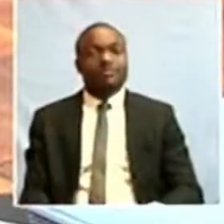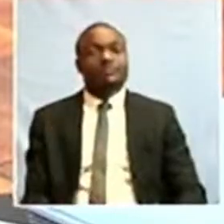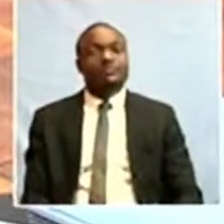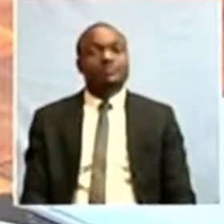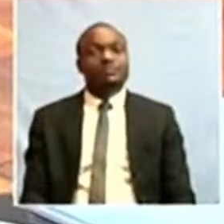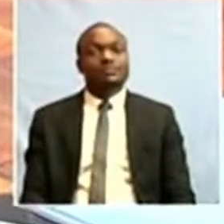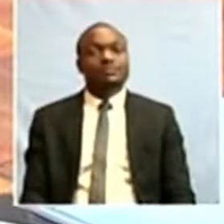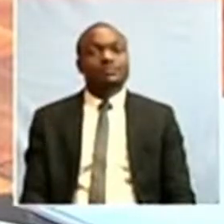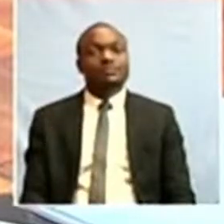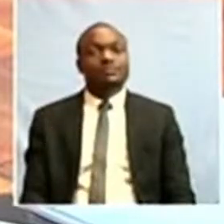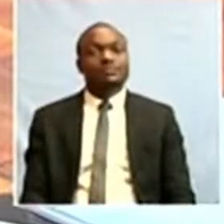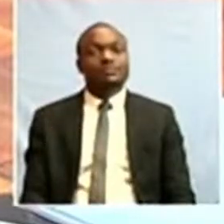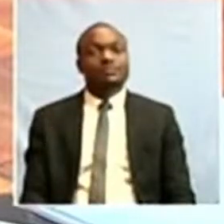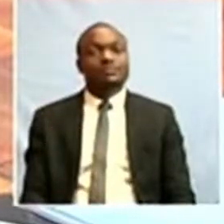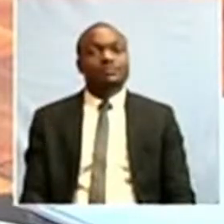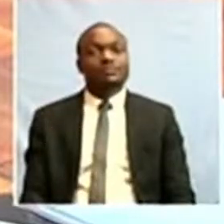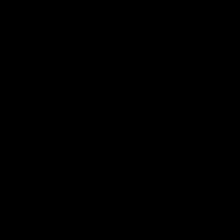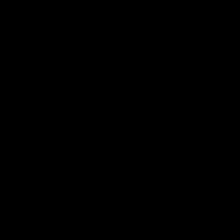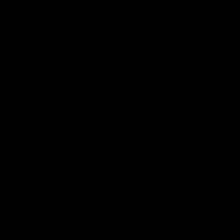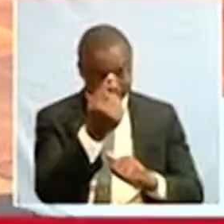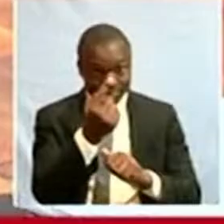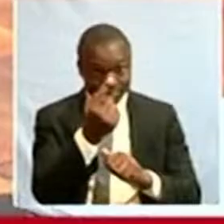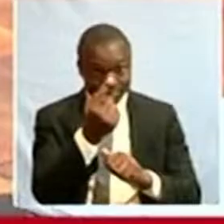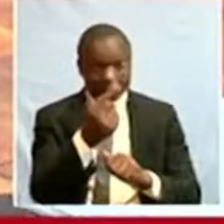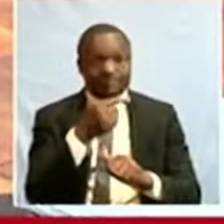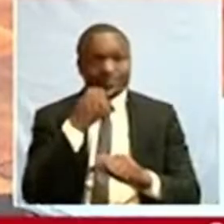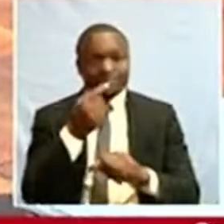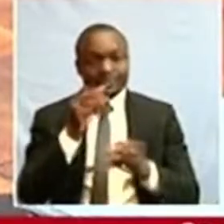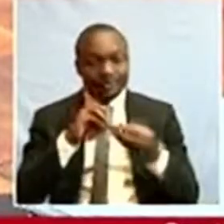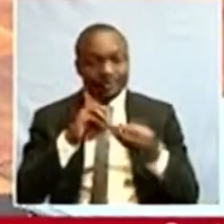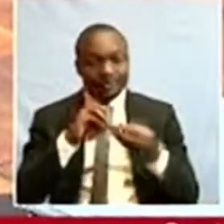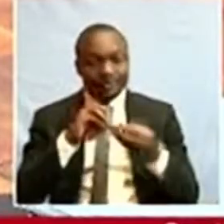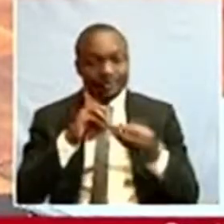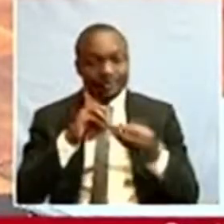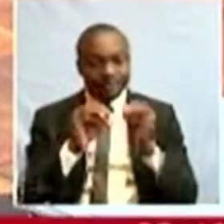To read the query and also state the amount where applicable.